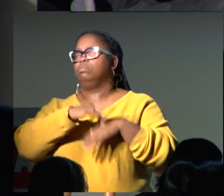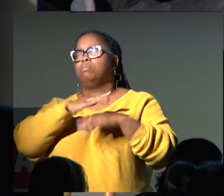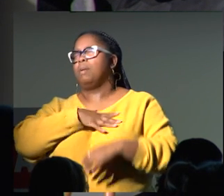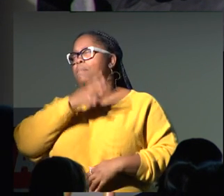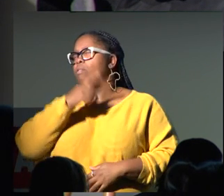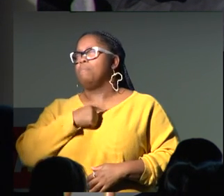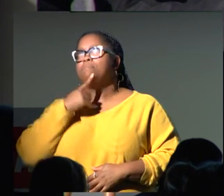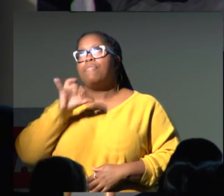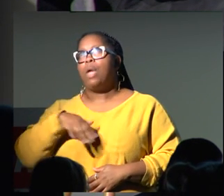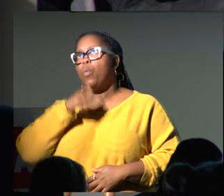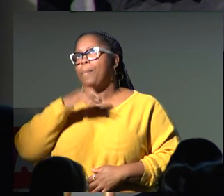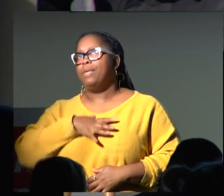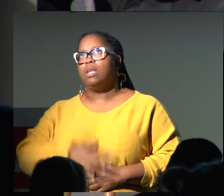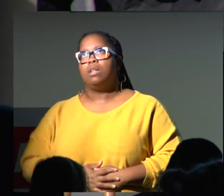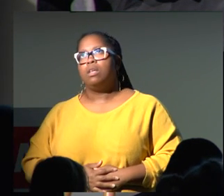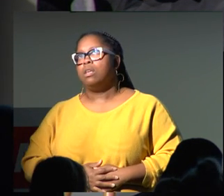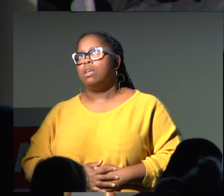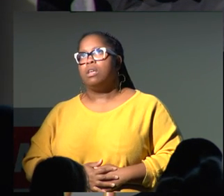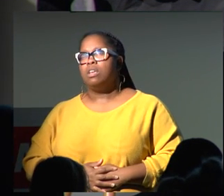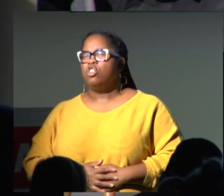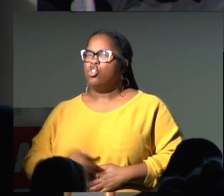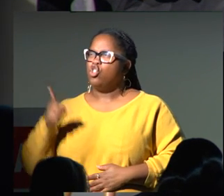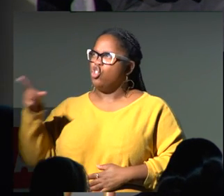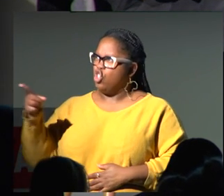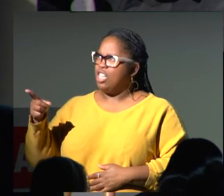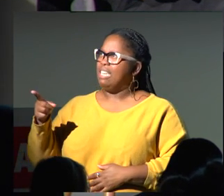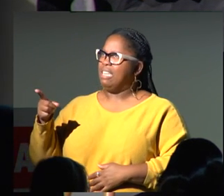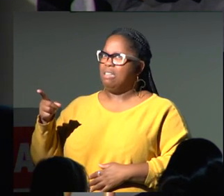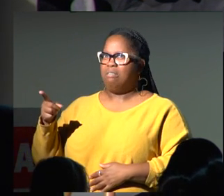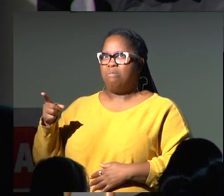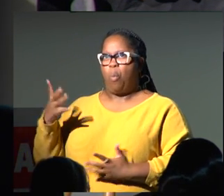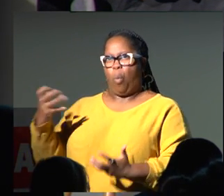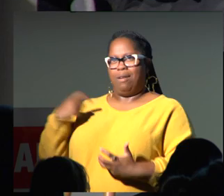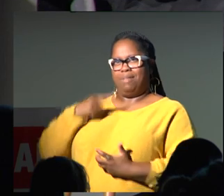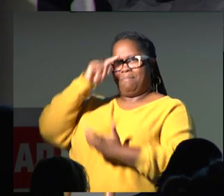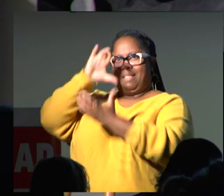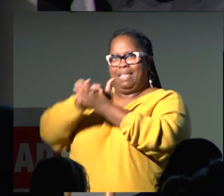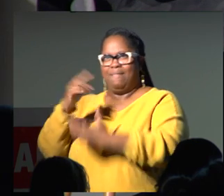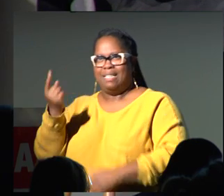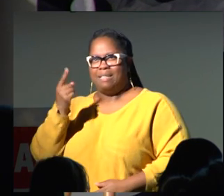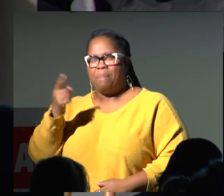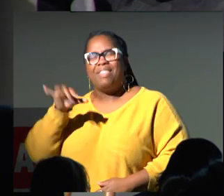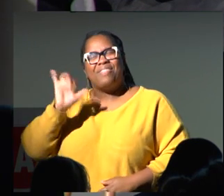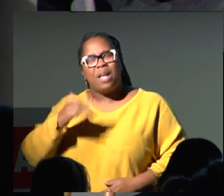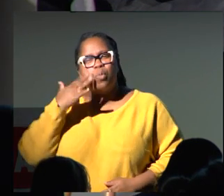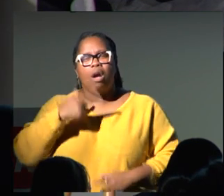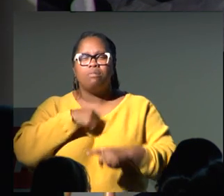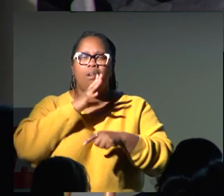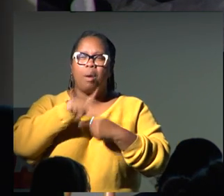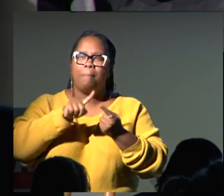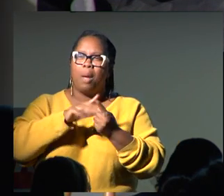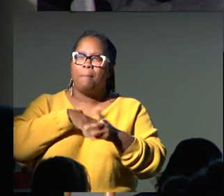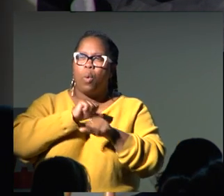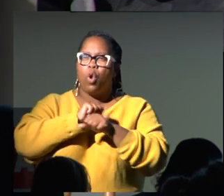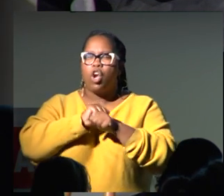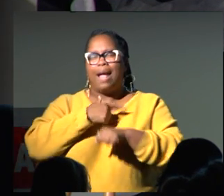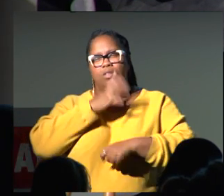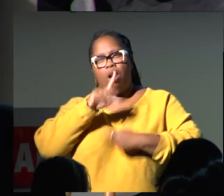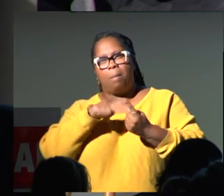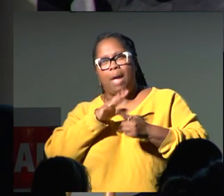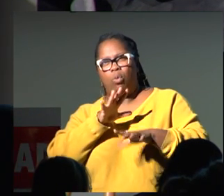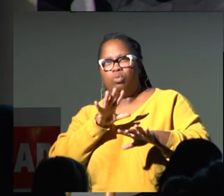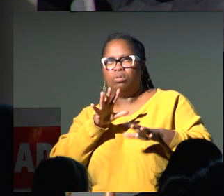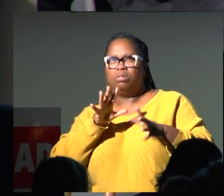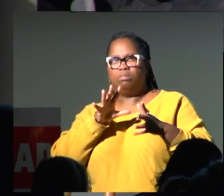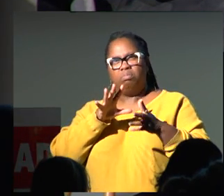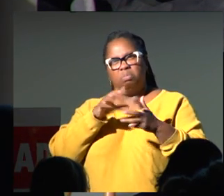that woman. And she helped me to believe in something. And that's why when I talk about my work, I try to talk about my work in a way